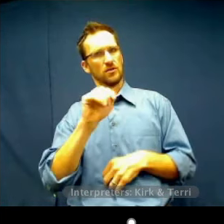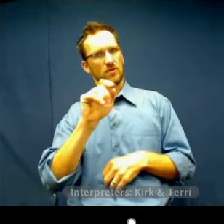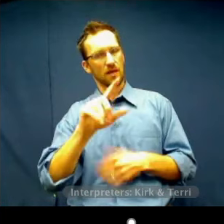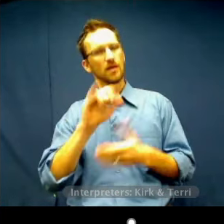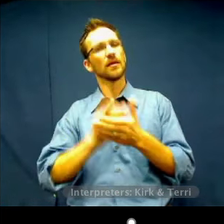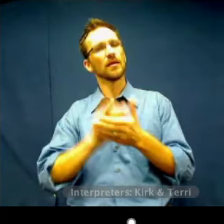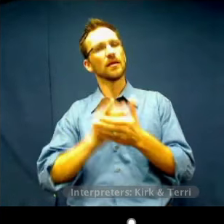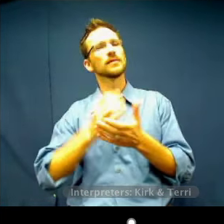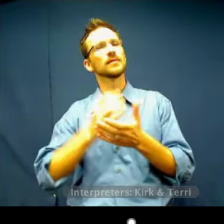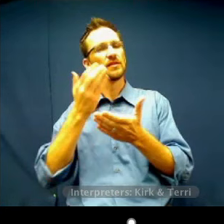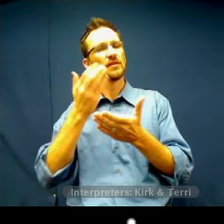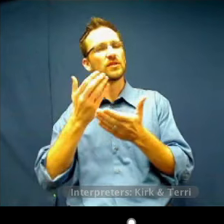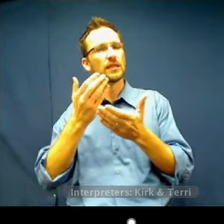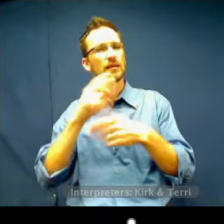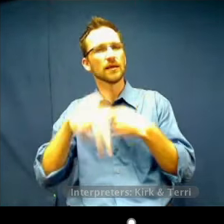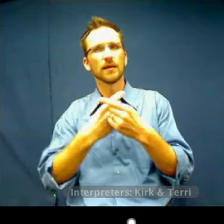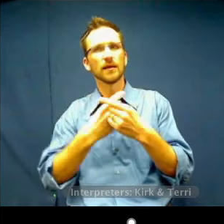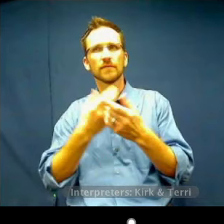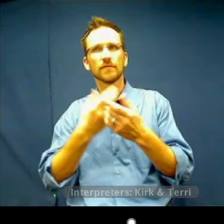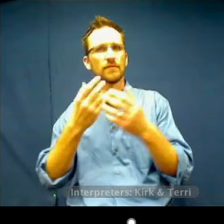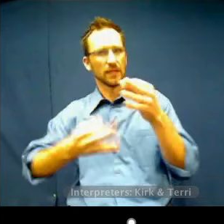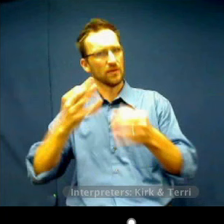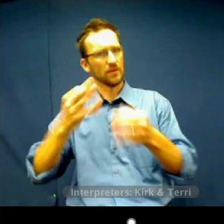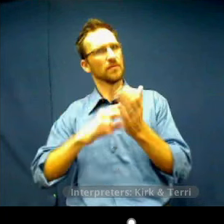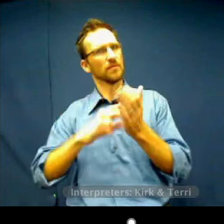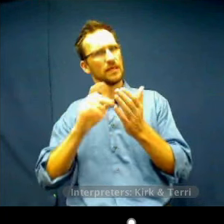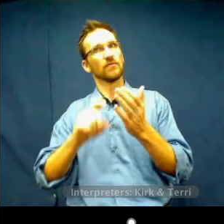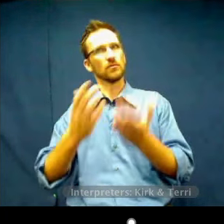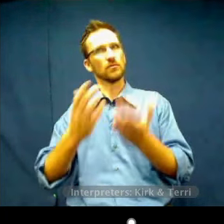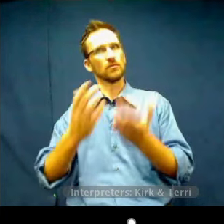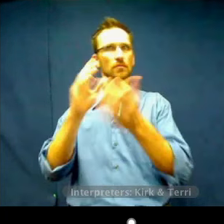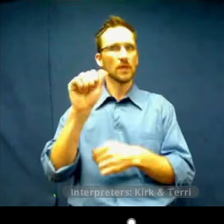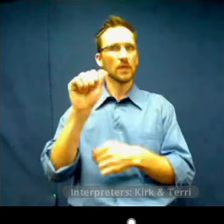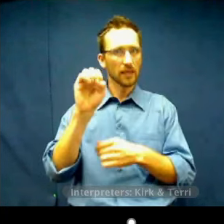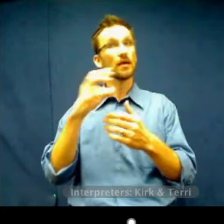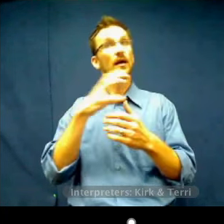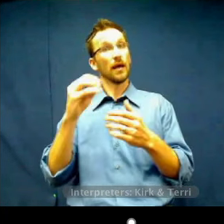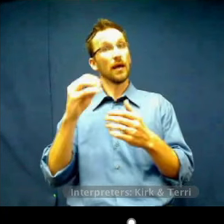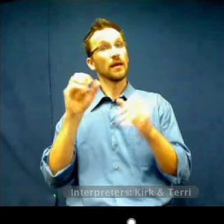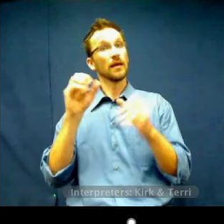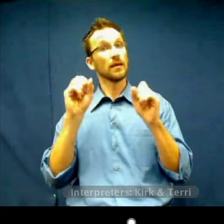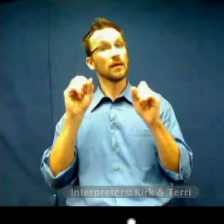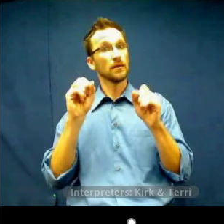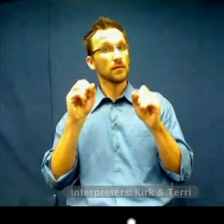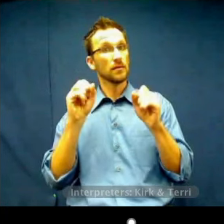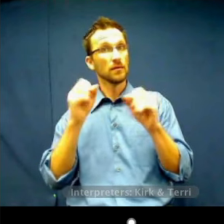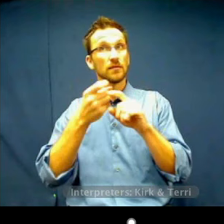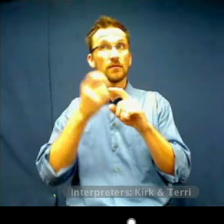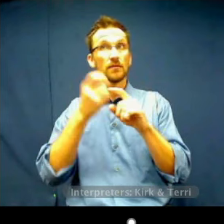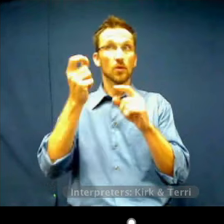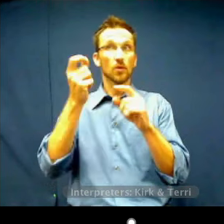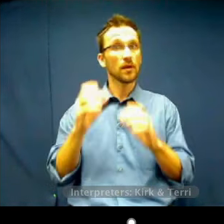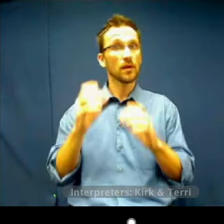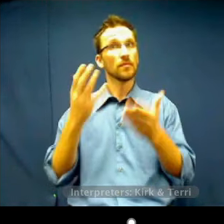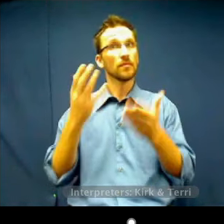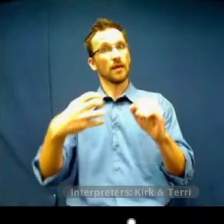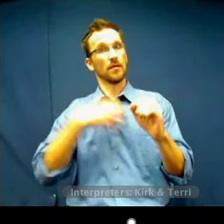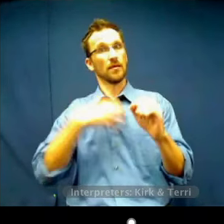has to be made, and then you may take an appeal from the decision of the court. In Maryland, we call